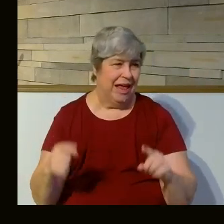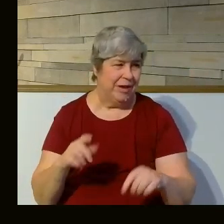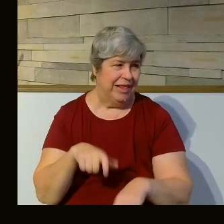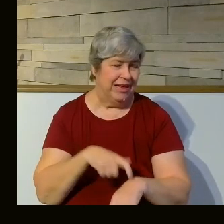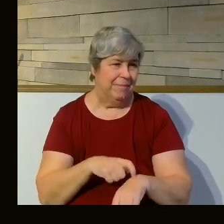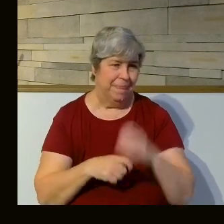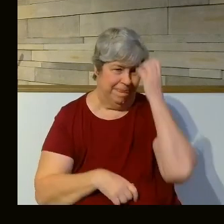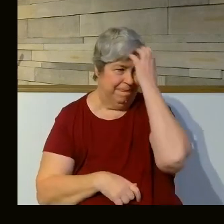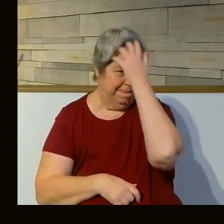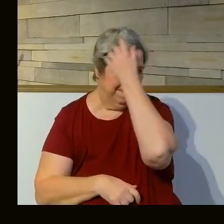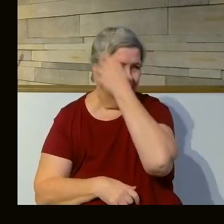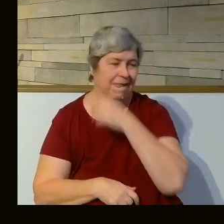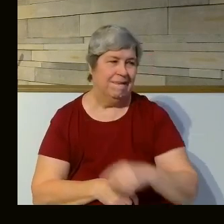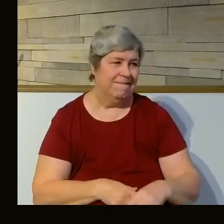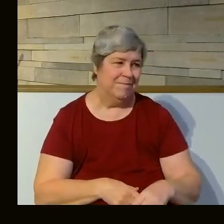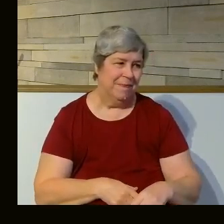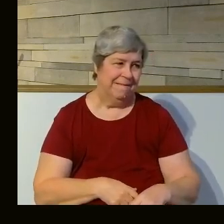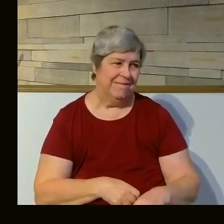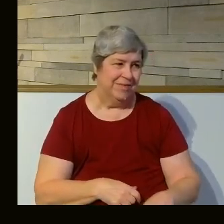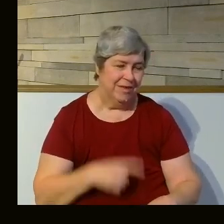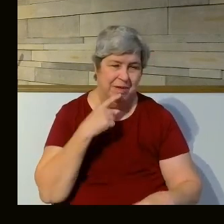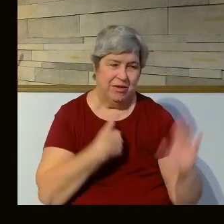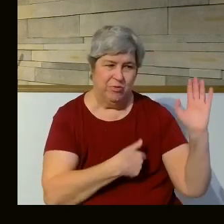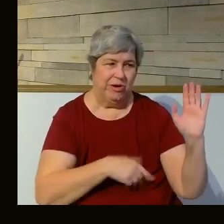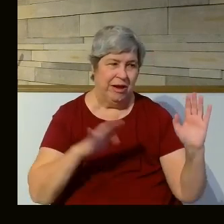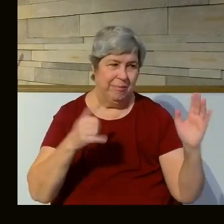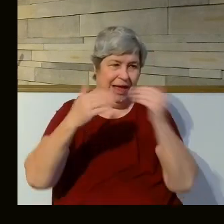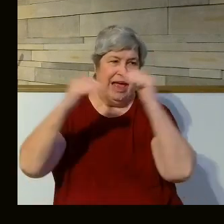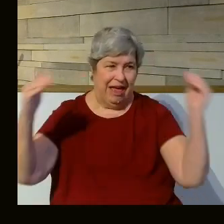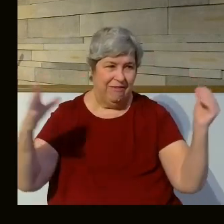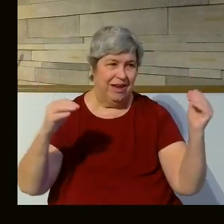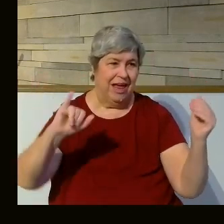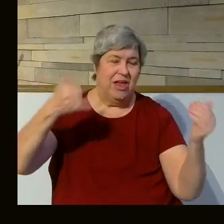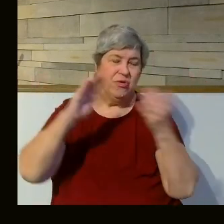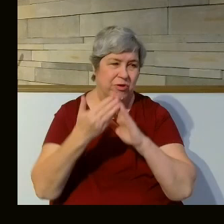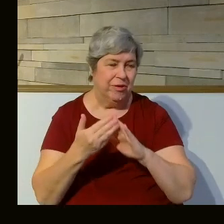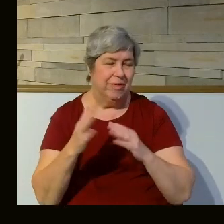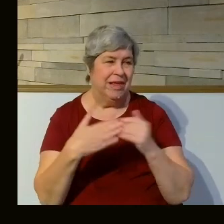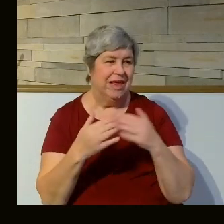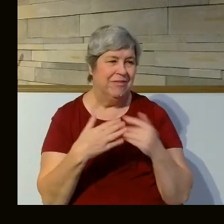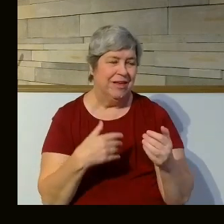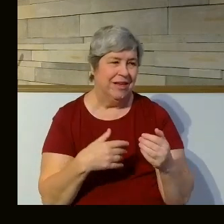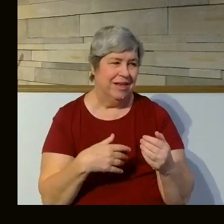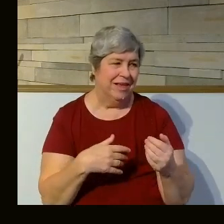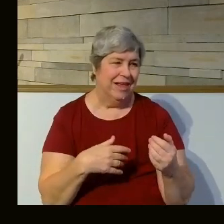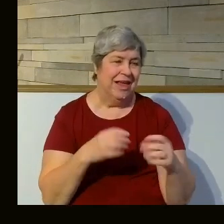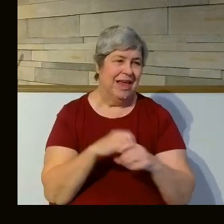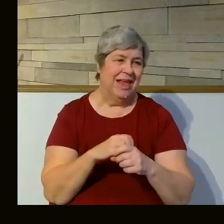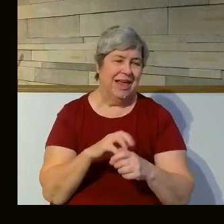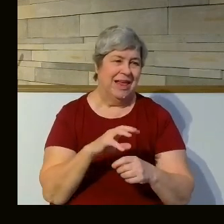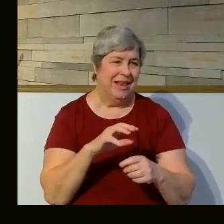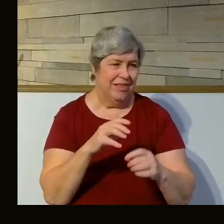period. Jesus even addresses that about swearing by heaven or about Jerusalem. There's even a tractate in the Mishnah that